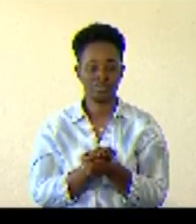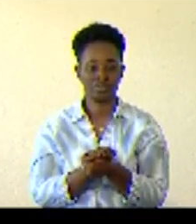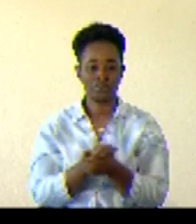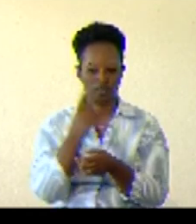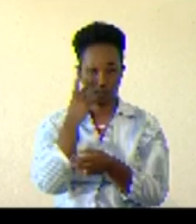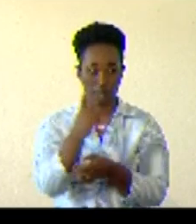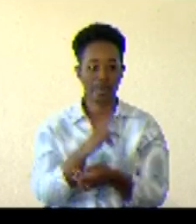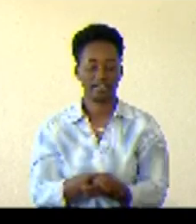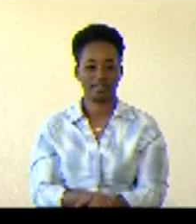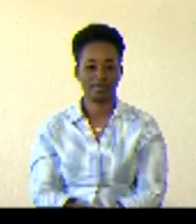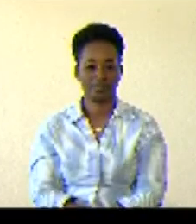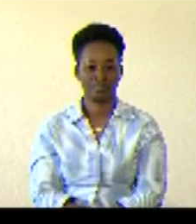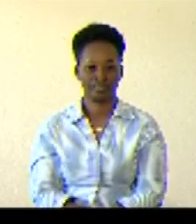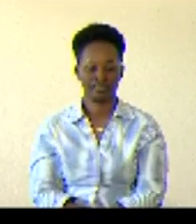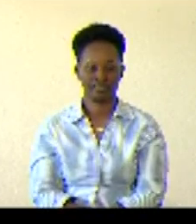look at.